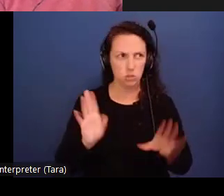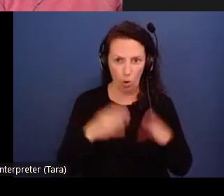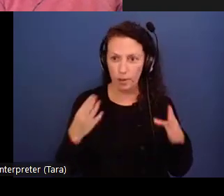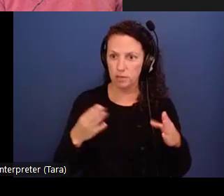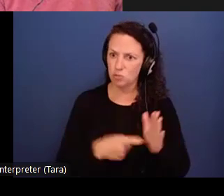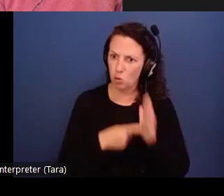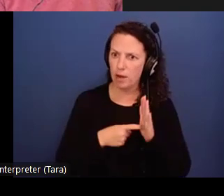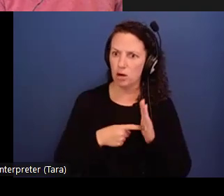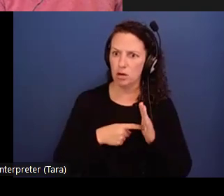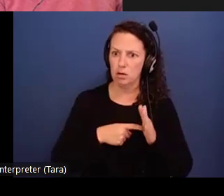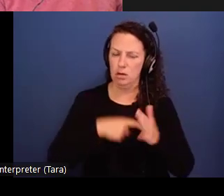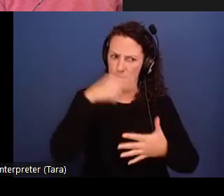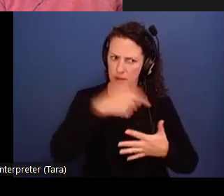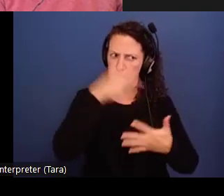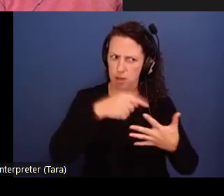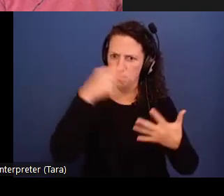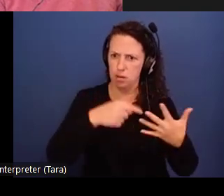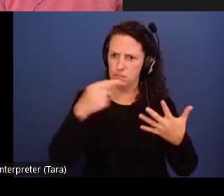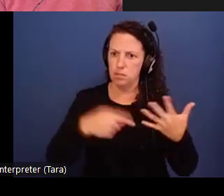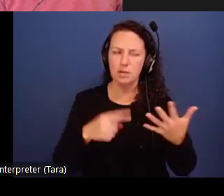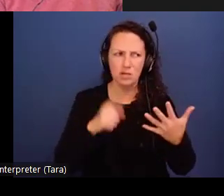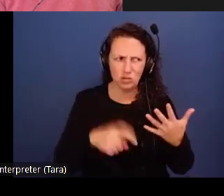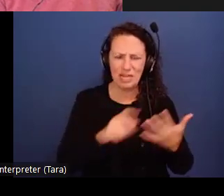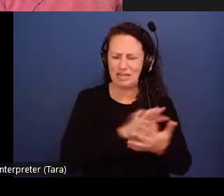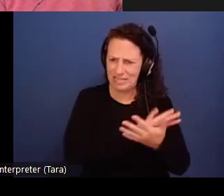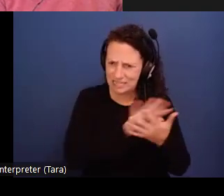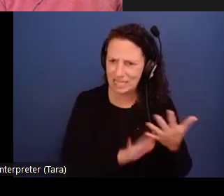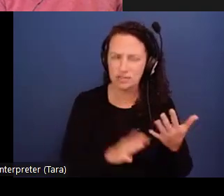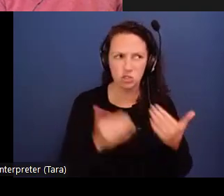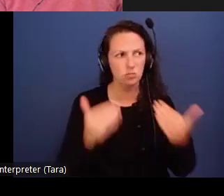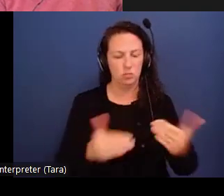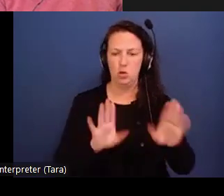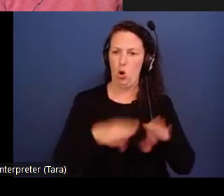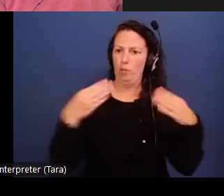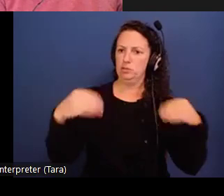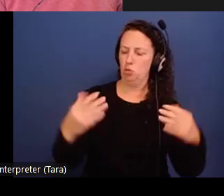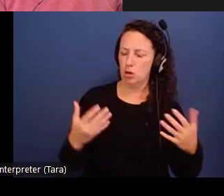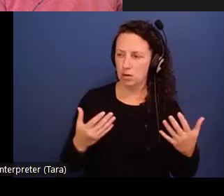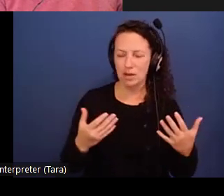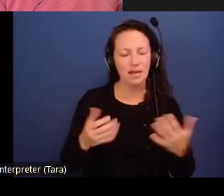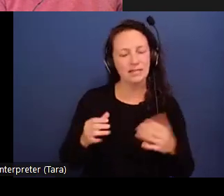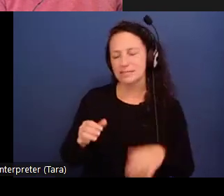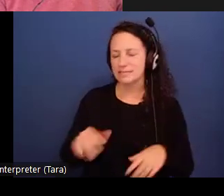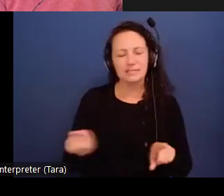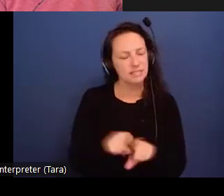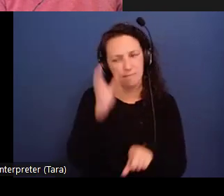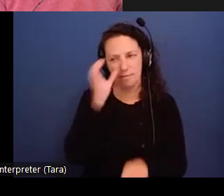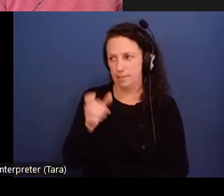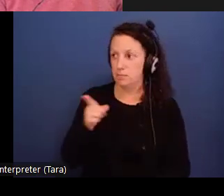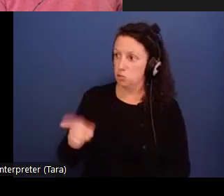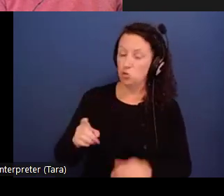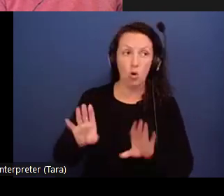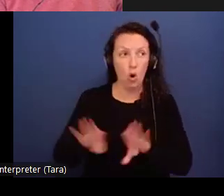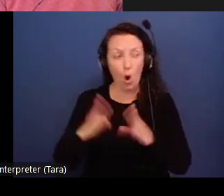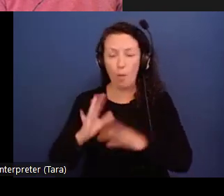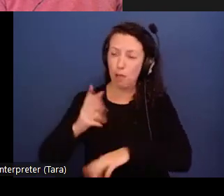some XYZ components to open that. And similarly for you, when you are setting up your business, I need XY kind